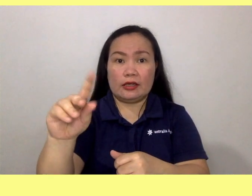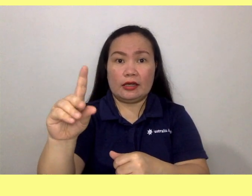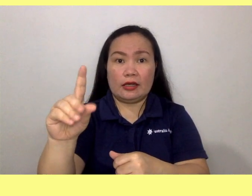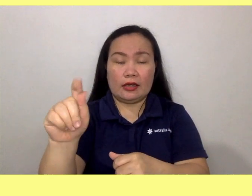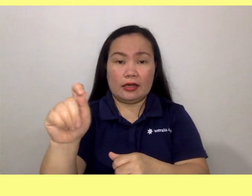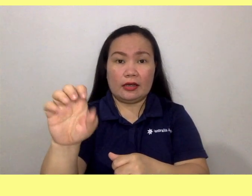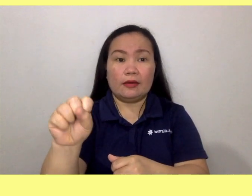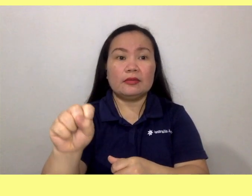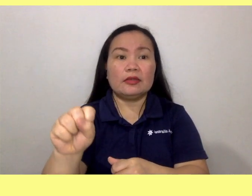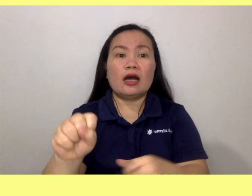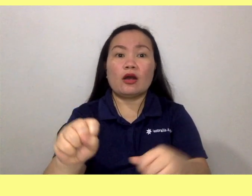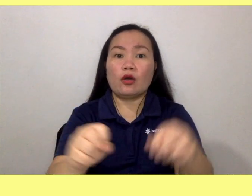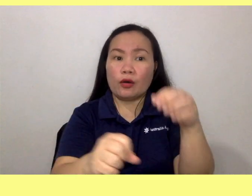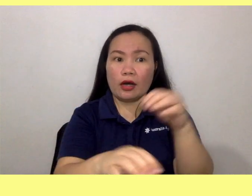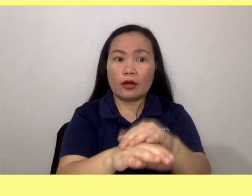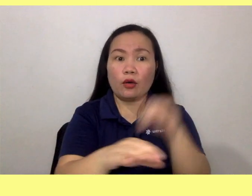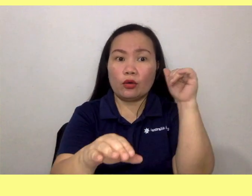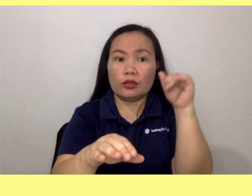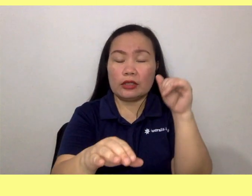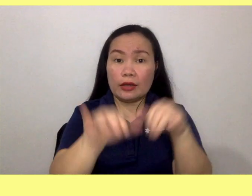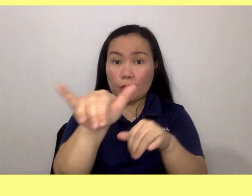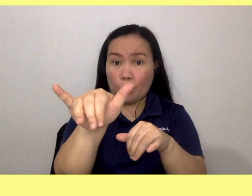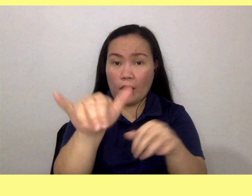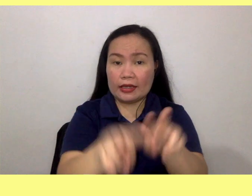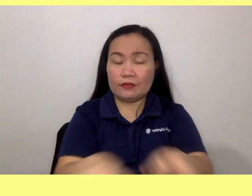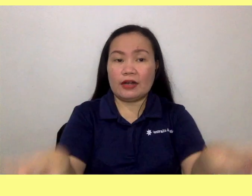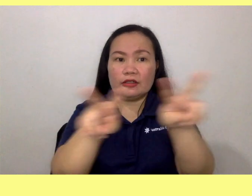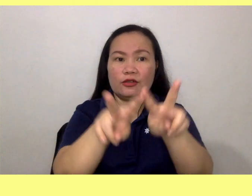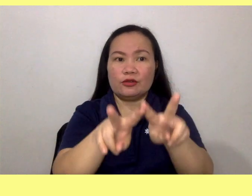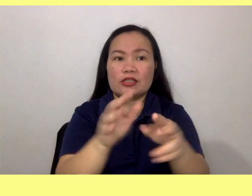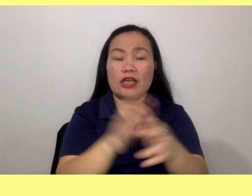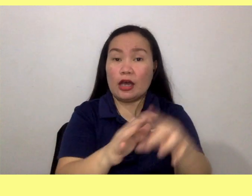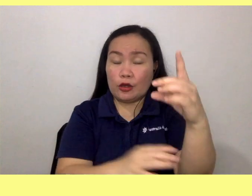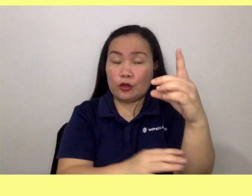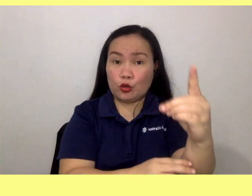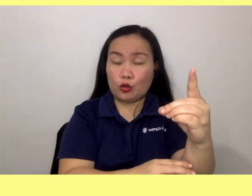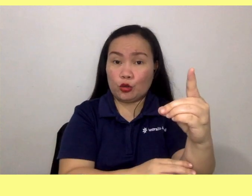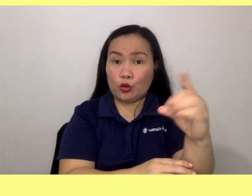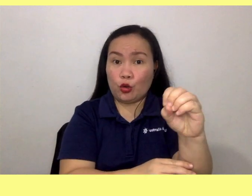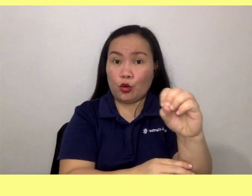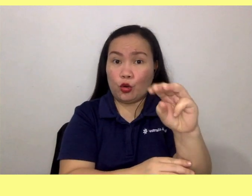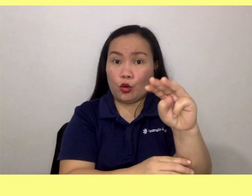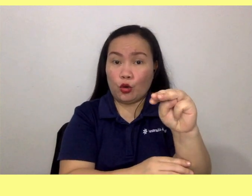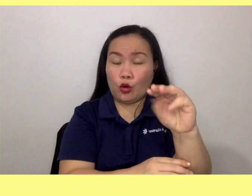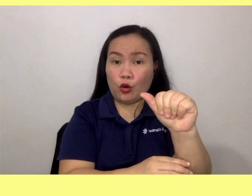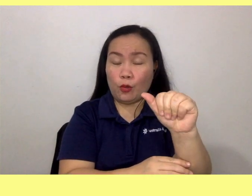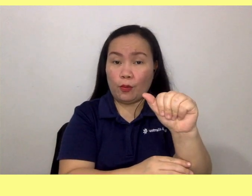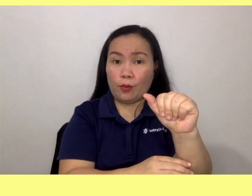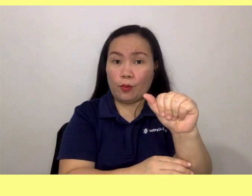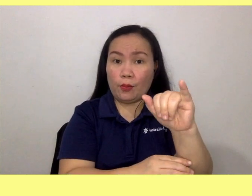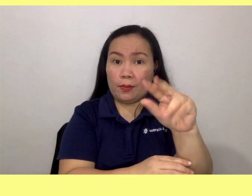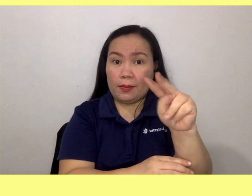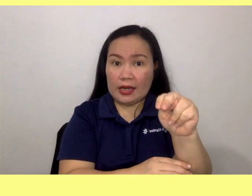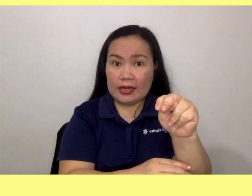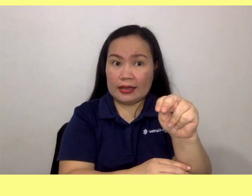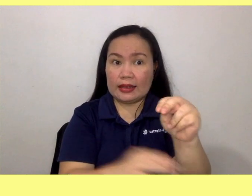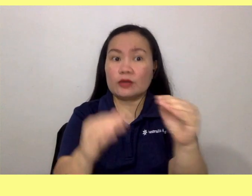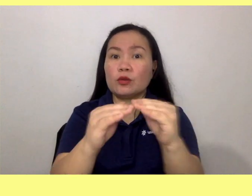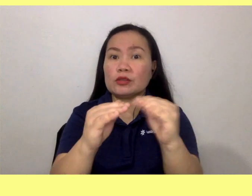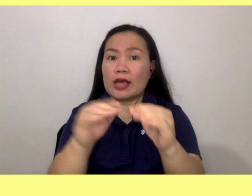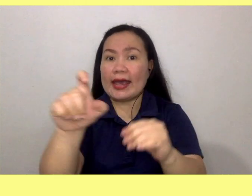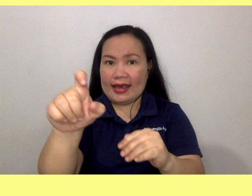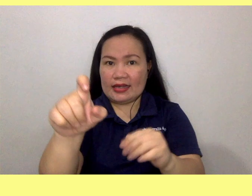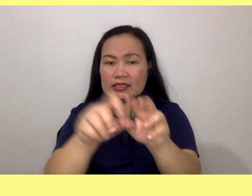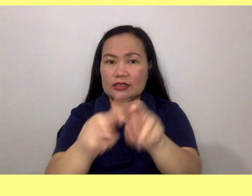values. Okay, so yung domain is the first set ng coordinates ng isang ordered pair. Ang range naman, ito yung